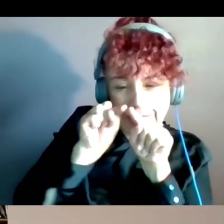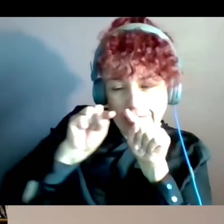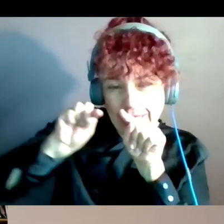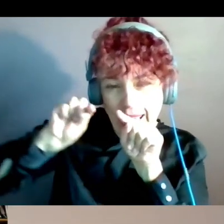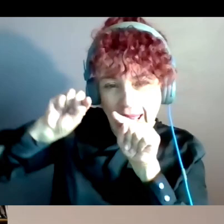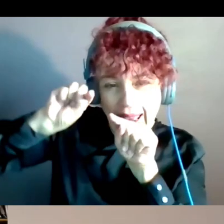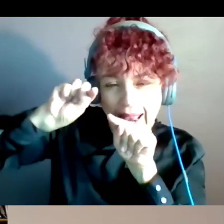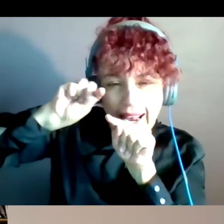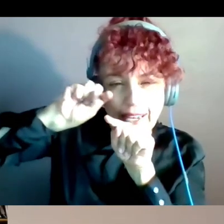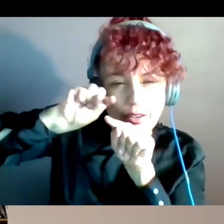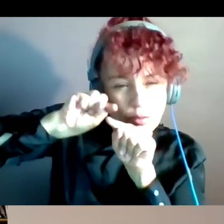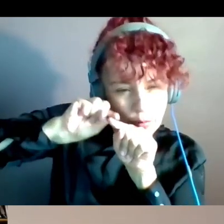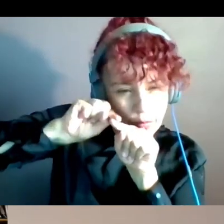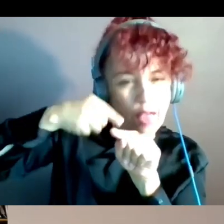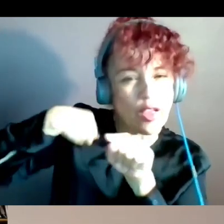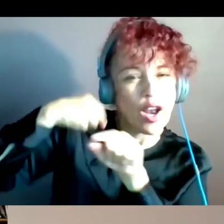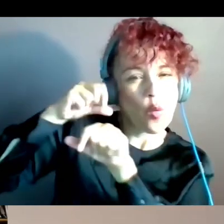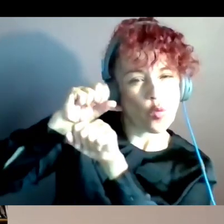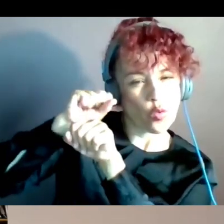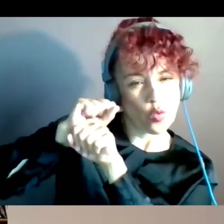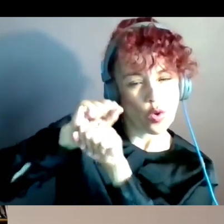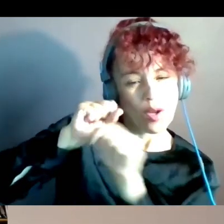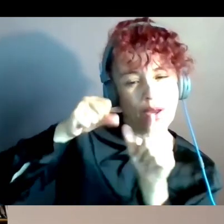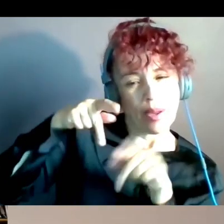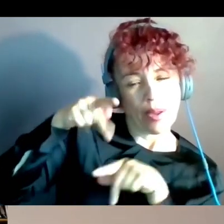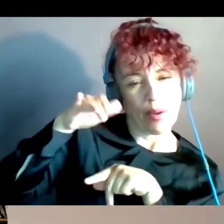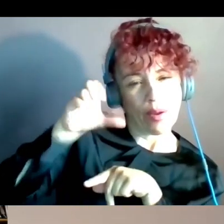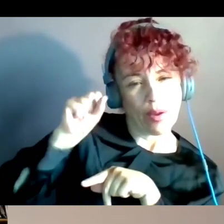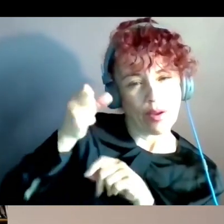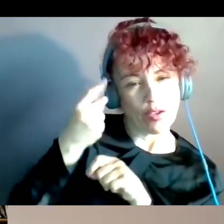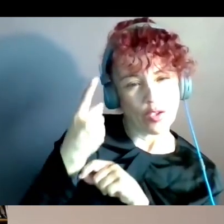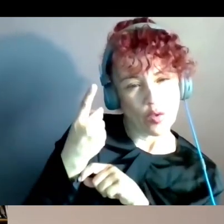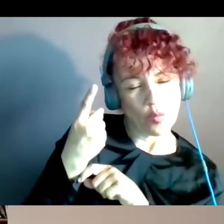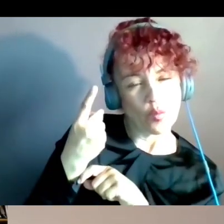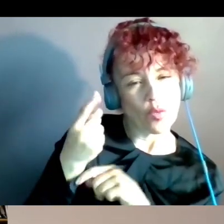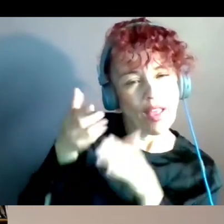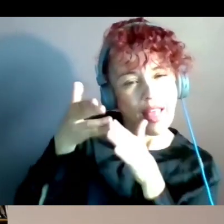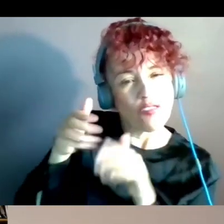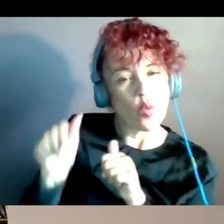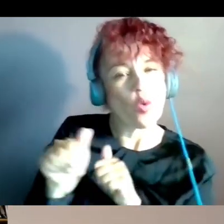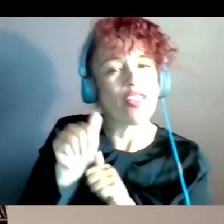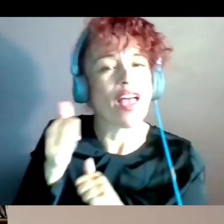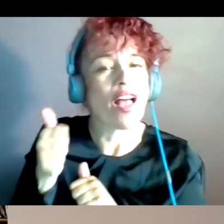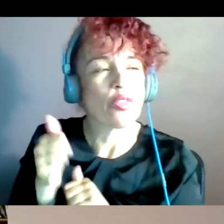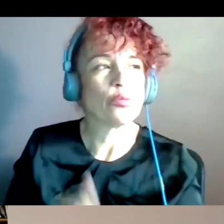And that would be exclusively what I work on pieces that I can hold in one hand and carve with the other.